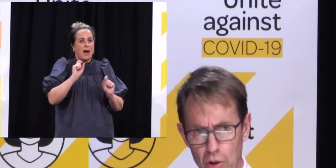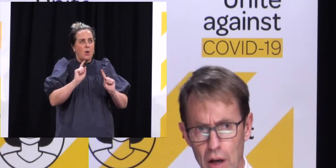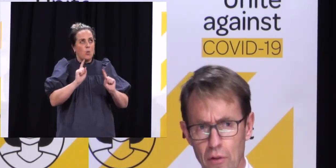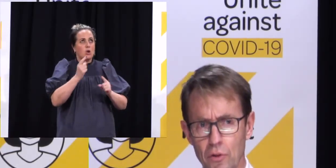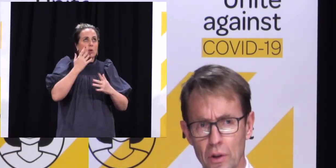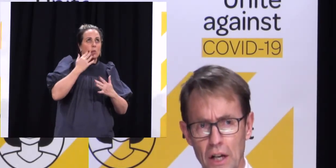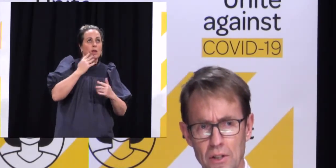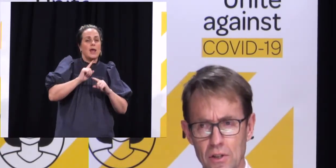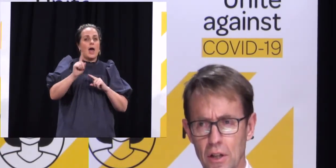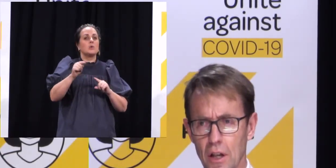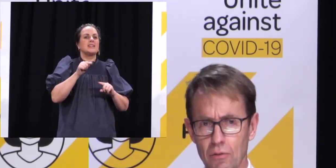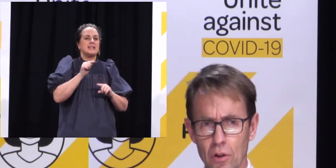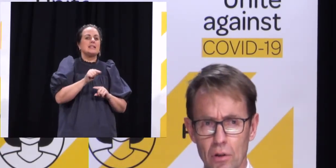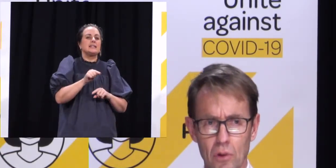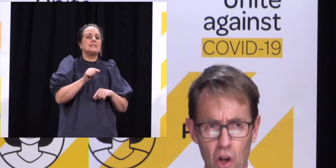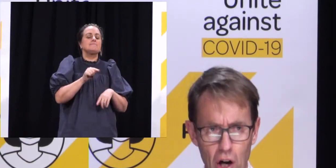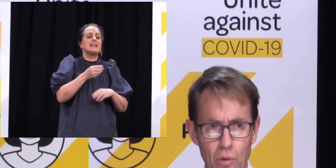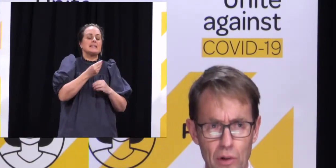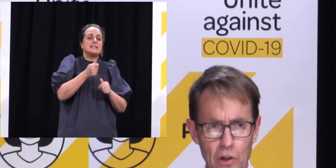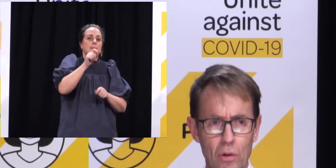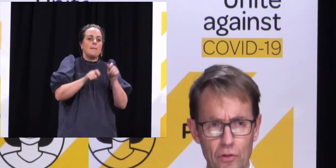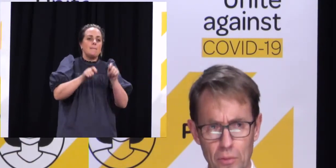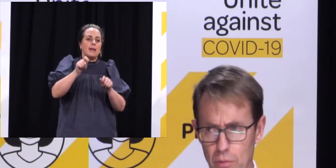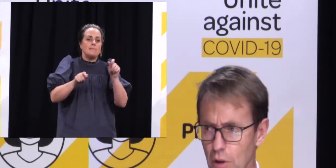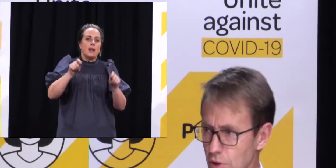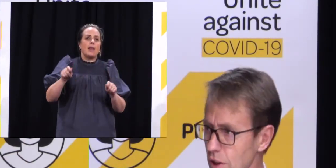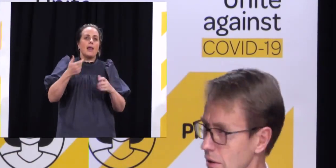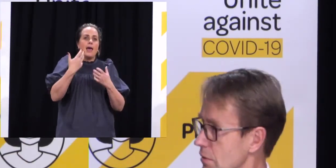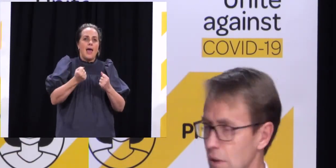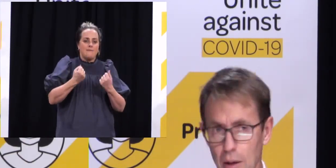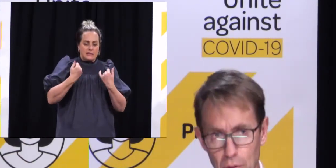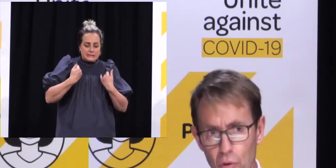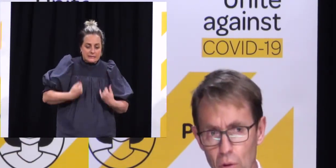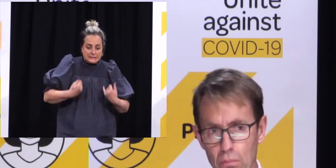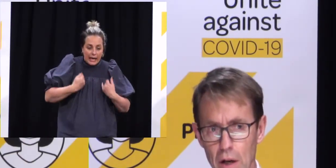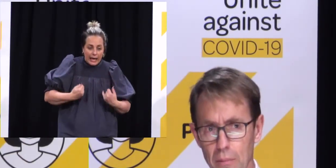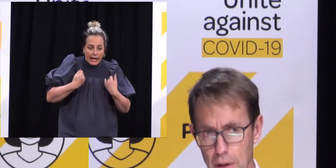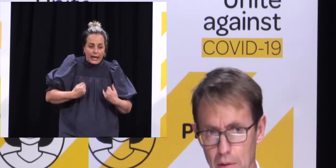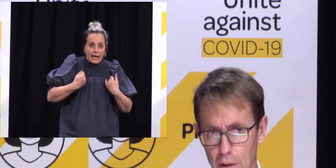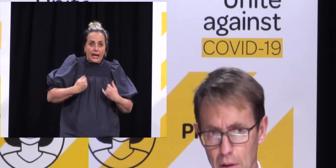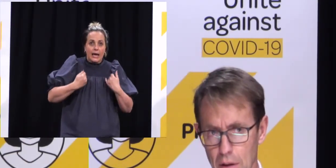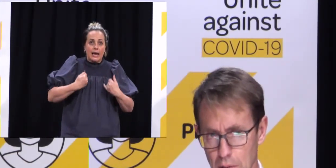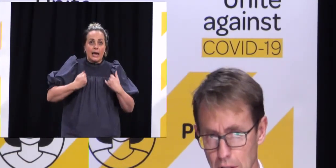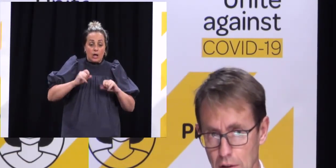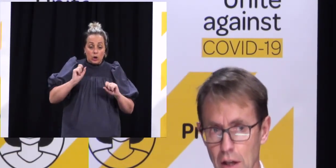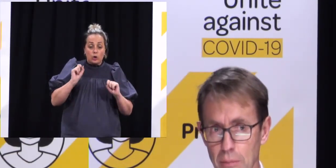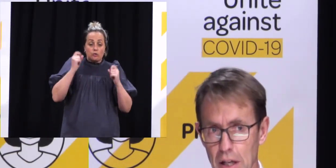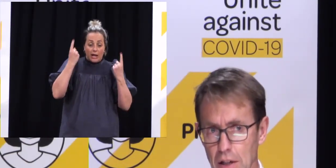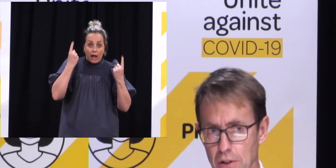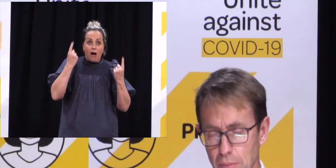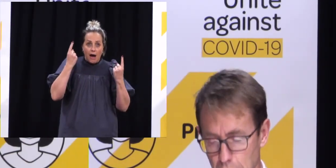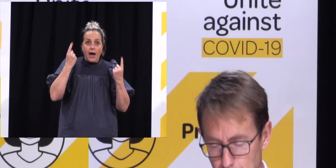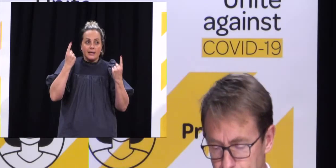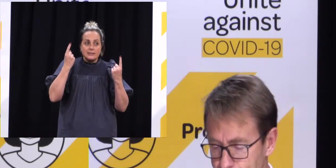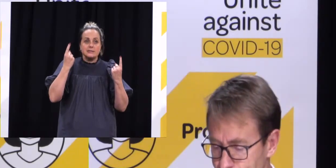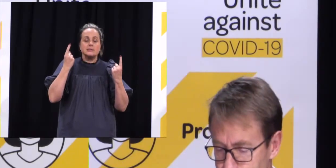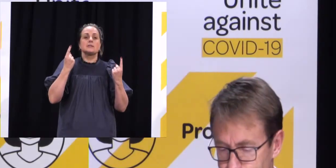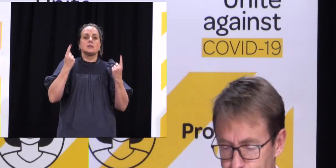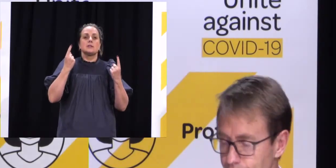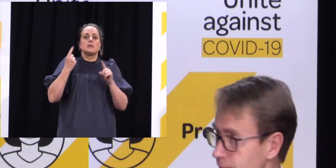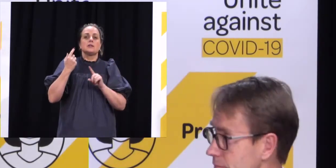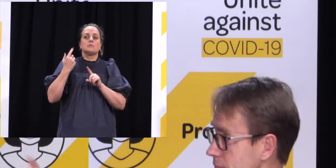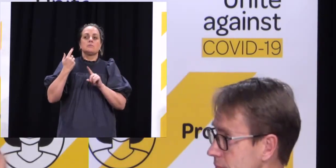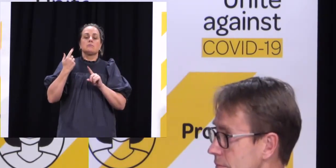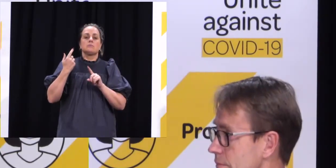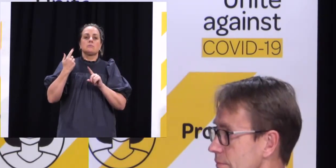although we do have a few cases that have got reliable recall of symptom onset before he began his symptoms. Yeah. We don't